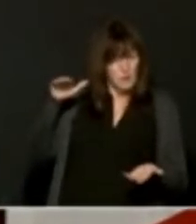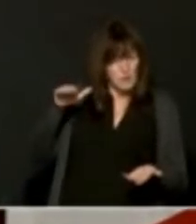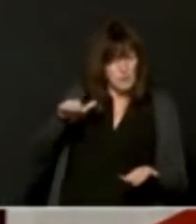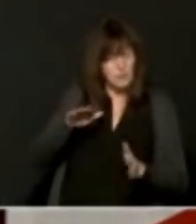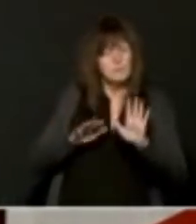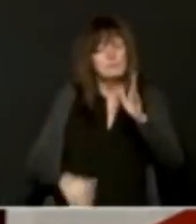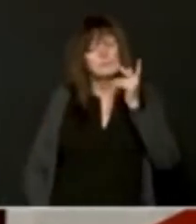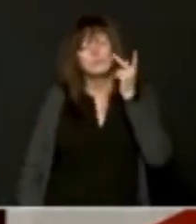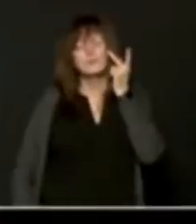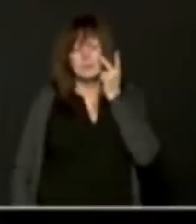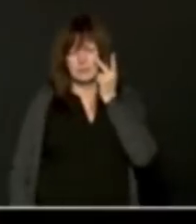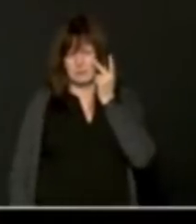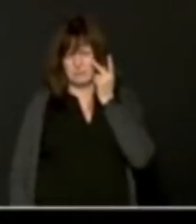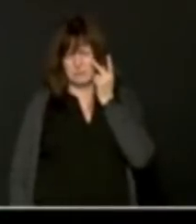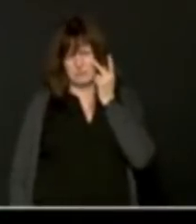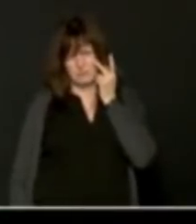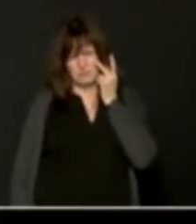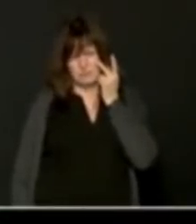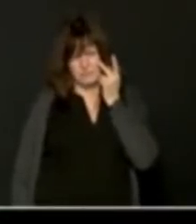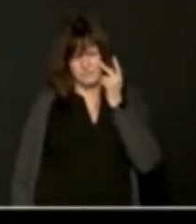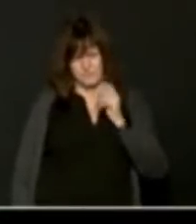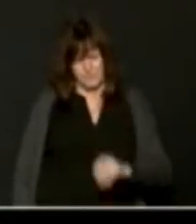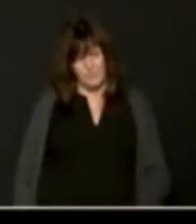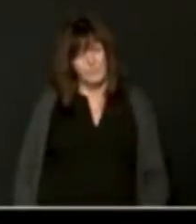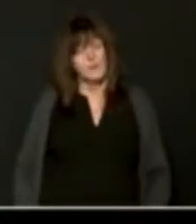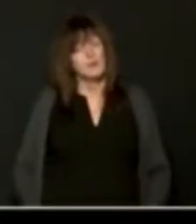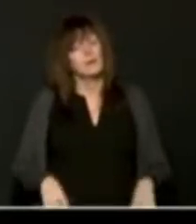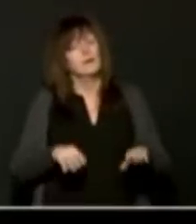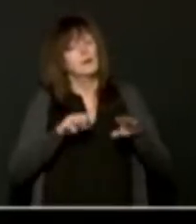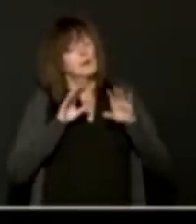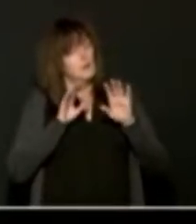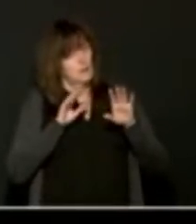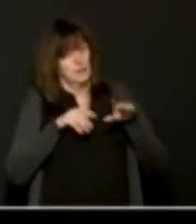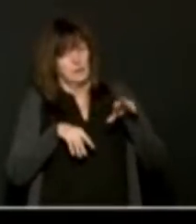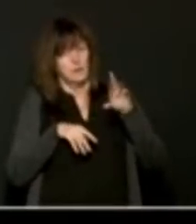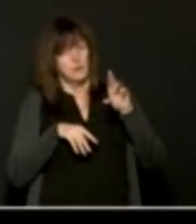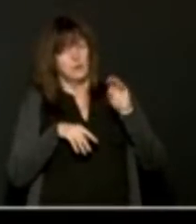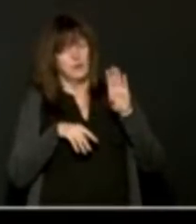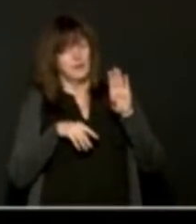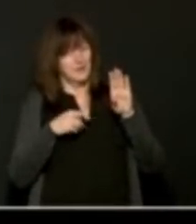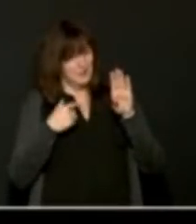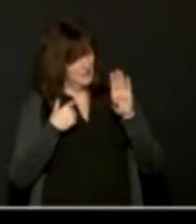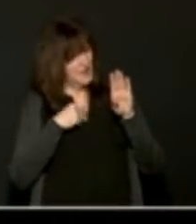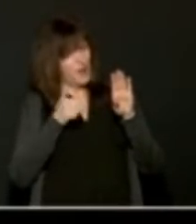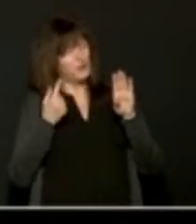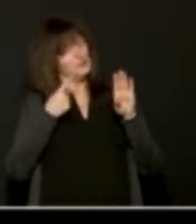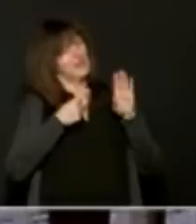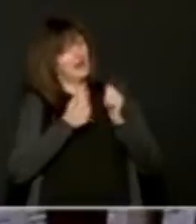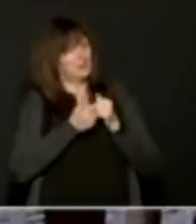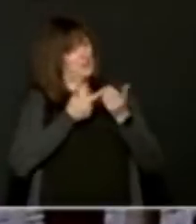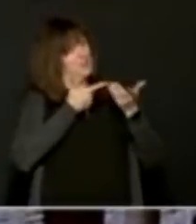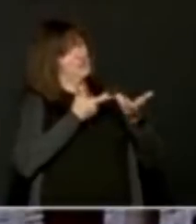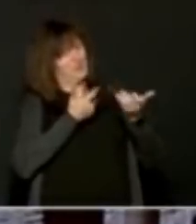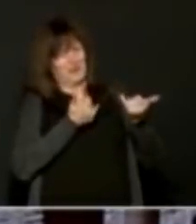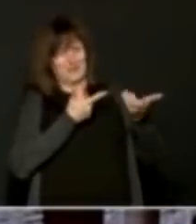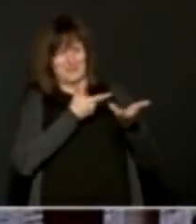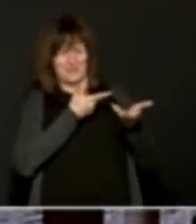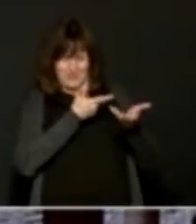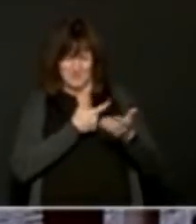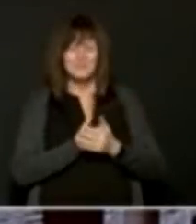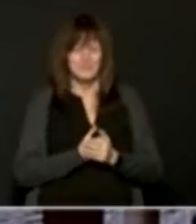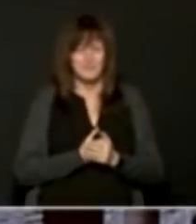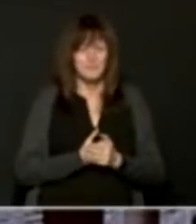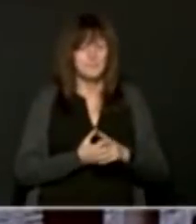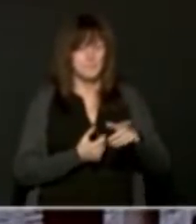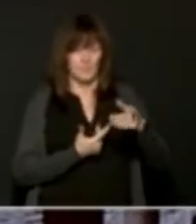Rob, it's good to have another day with you, but I think it's such an important question, and it would be really great if we had that answer.